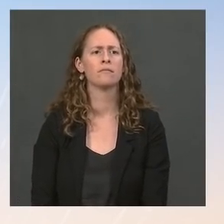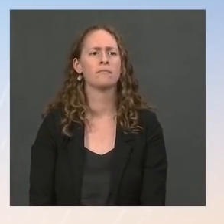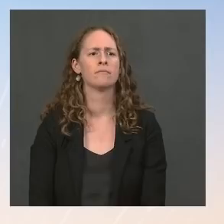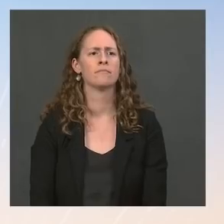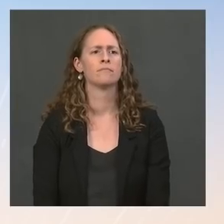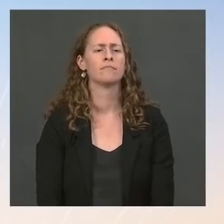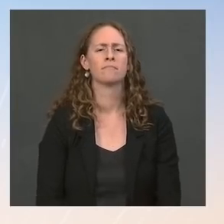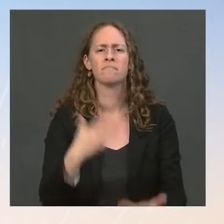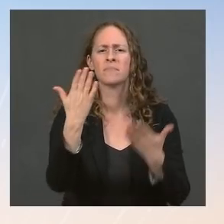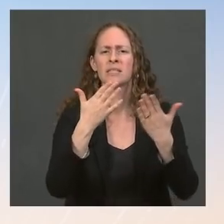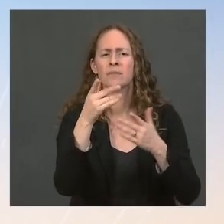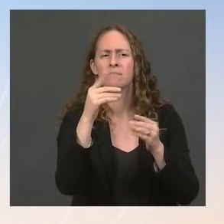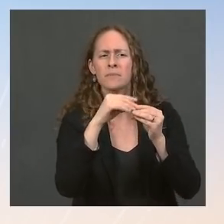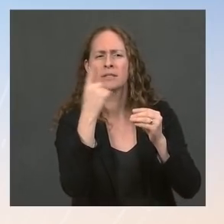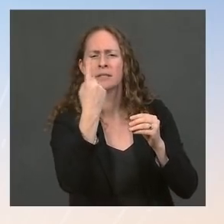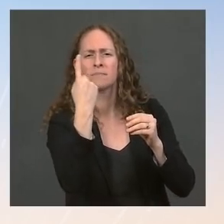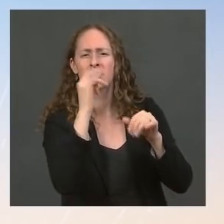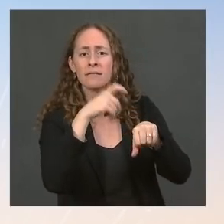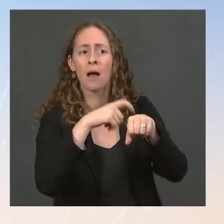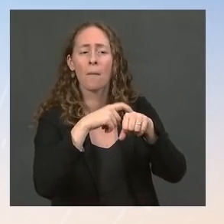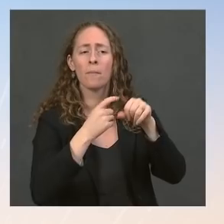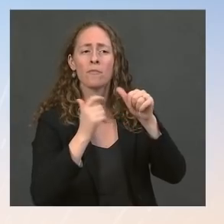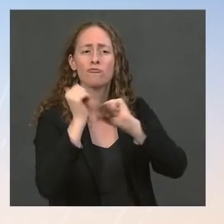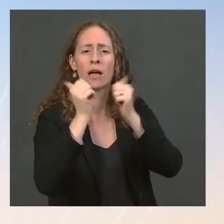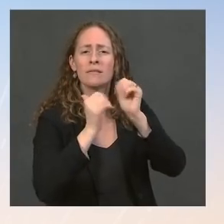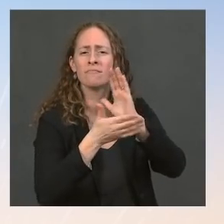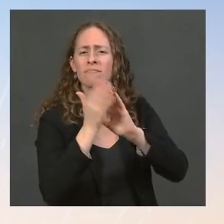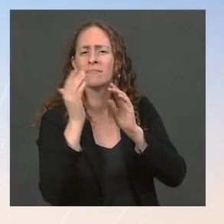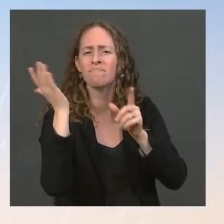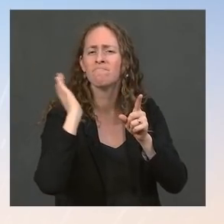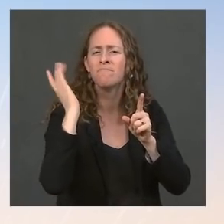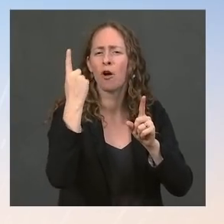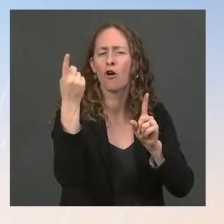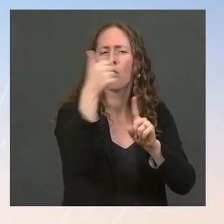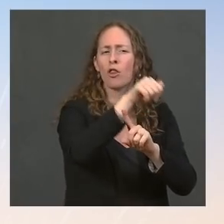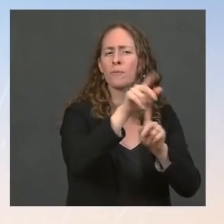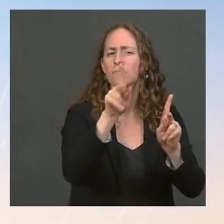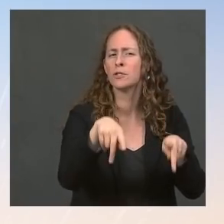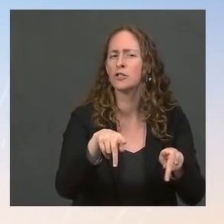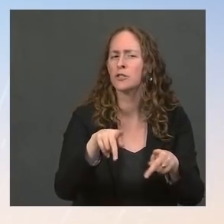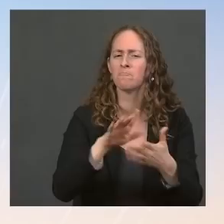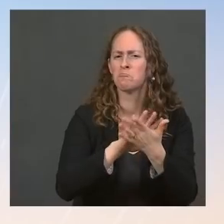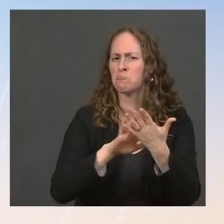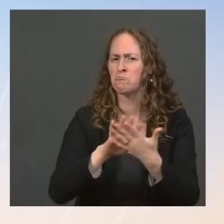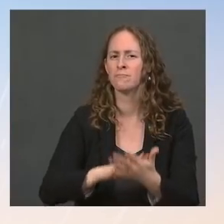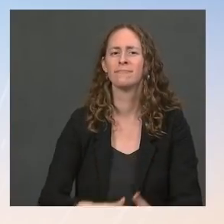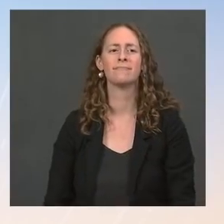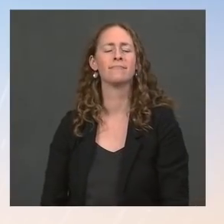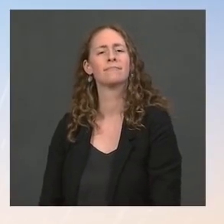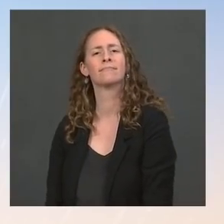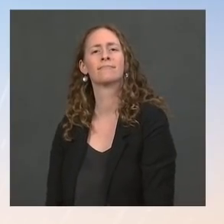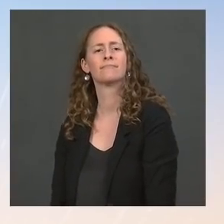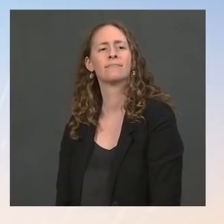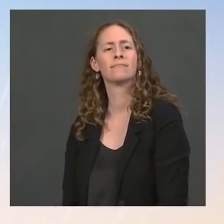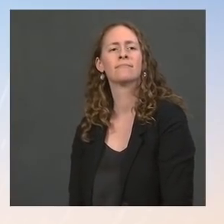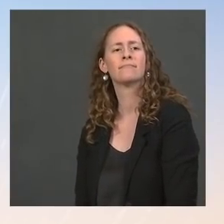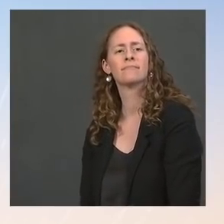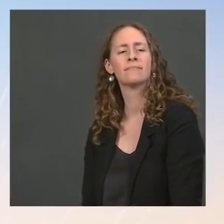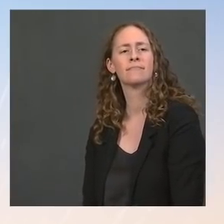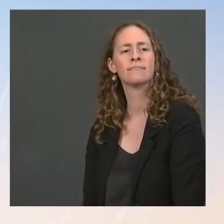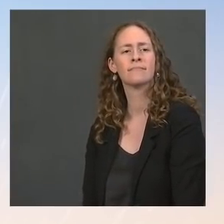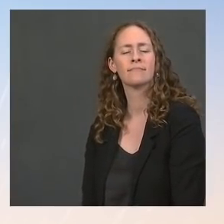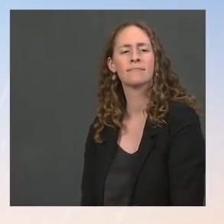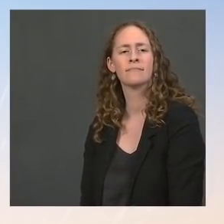are always a little bit more complicated than that. Yeah, I mean, McAuliffe has said to us that the president's agenda is a huge factor in his sure. race. Does